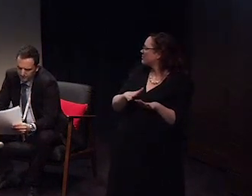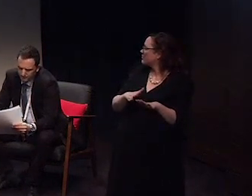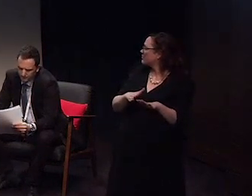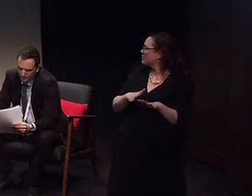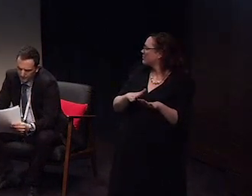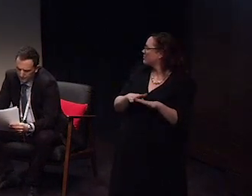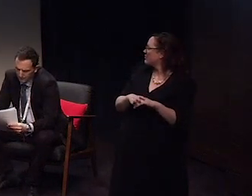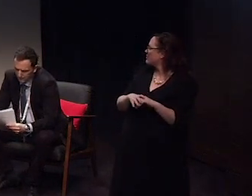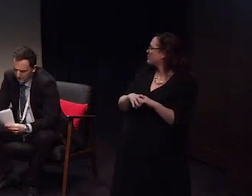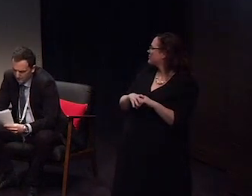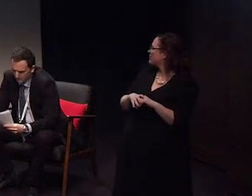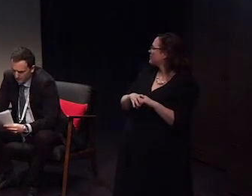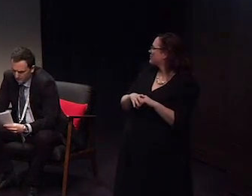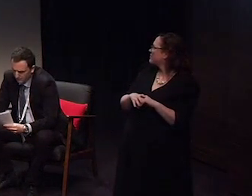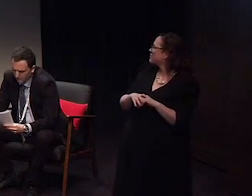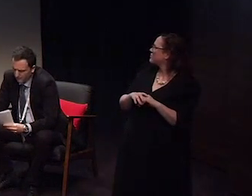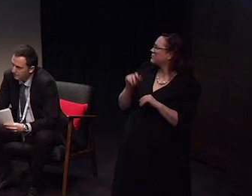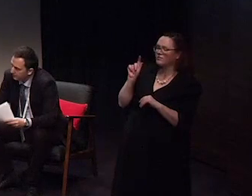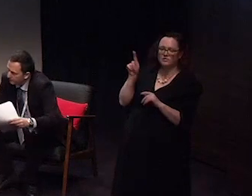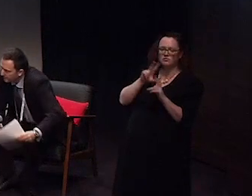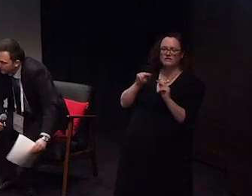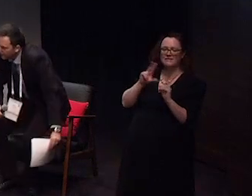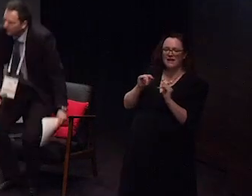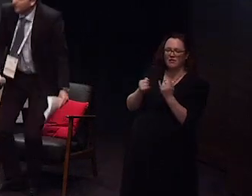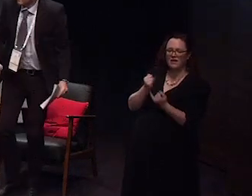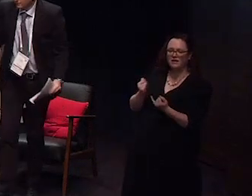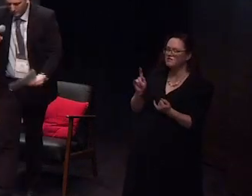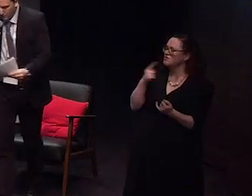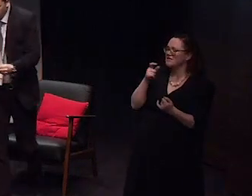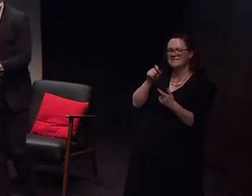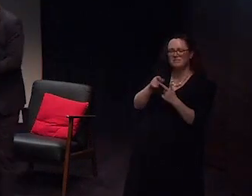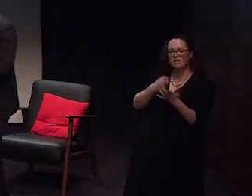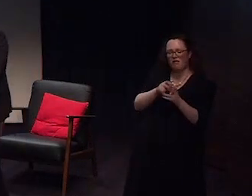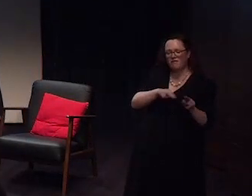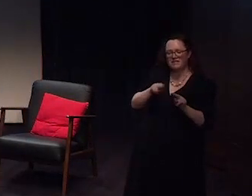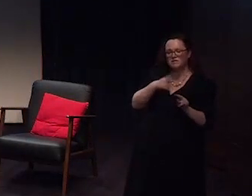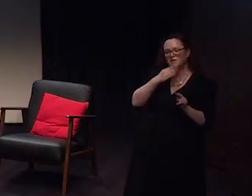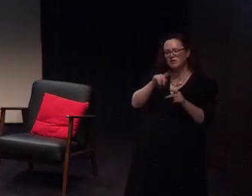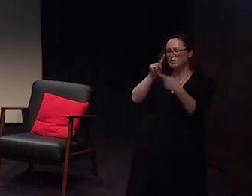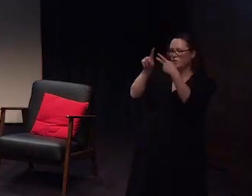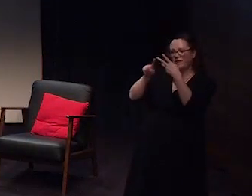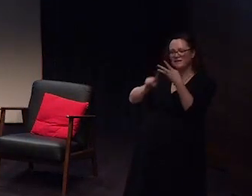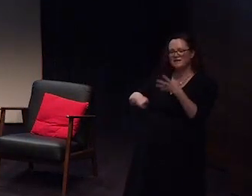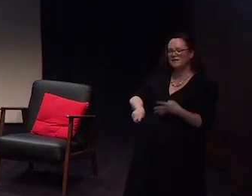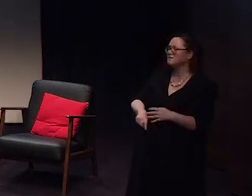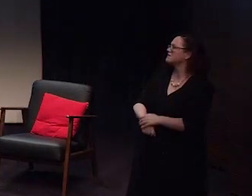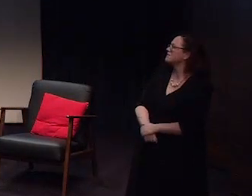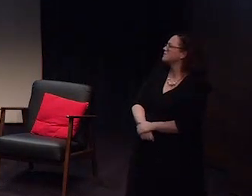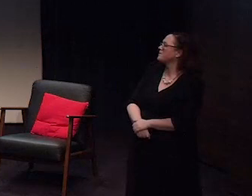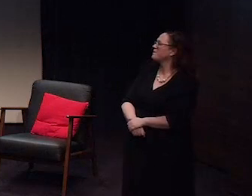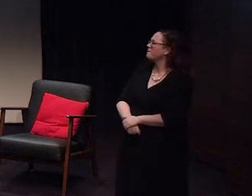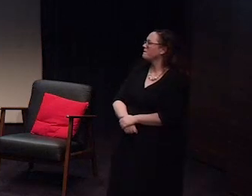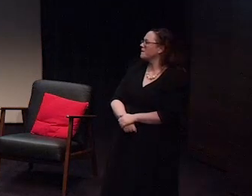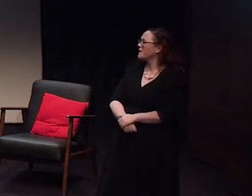in the following care. So, Robert. Okay, we have learned a number of lessons for